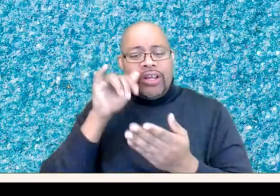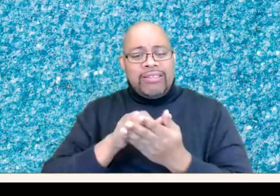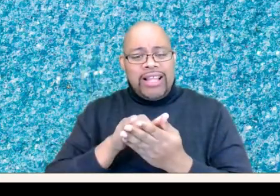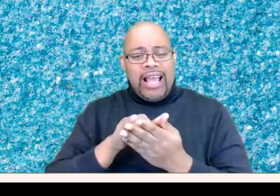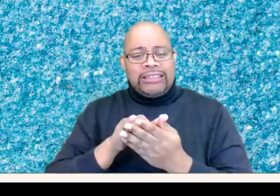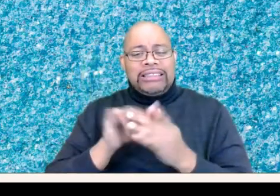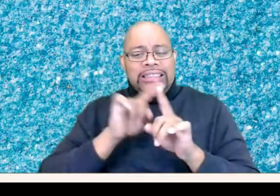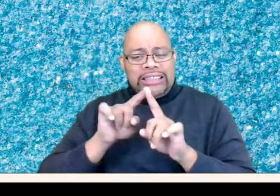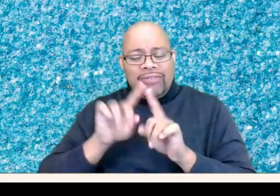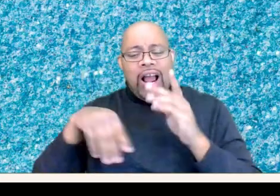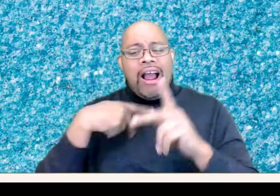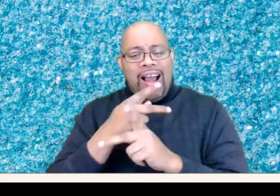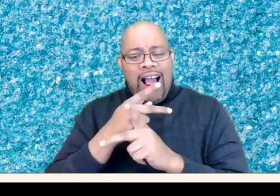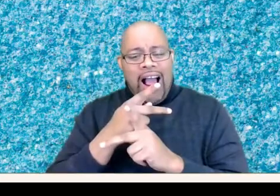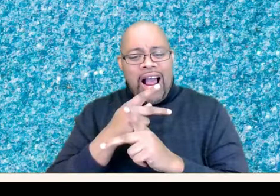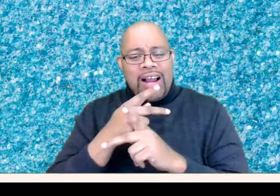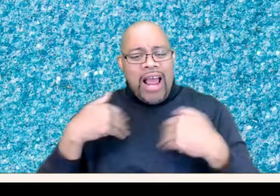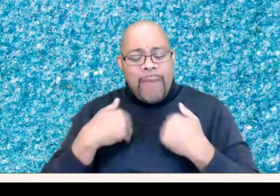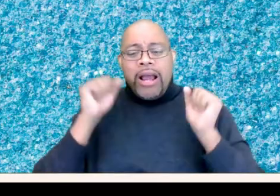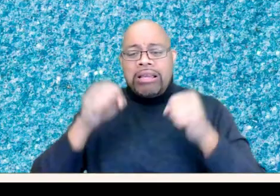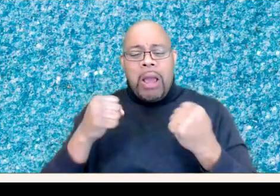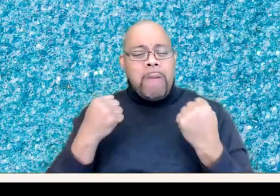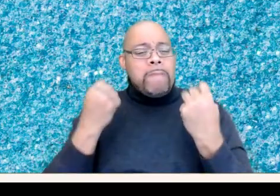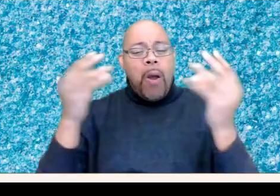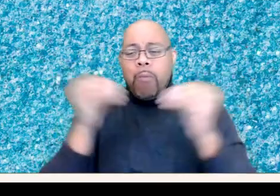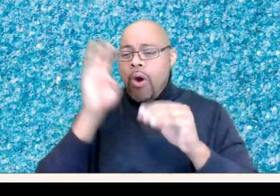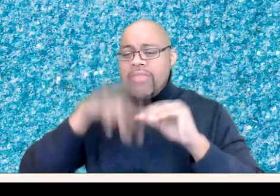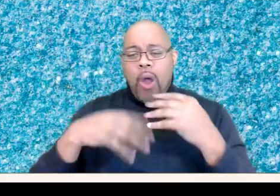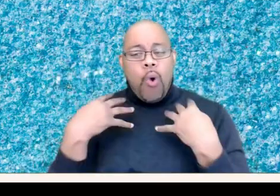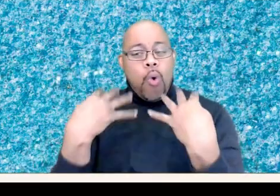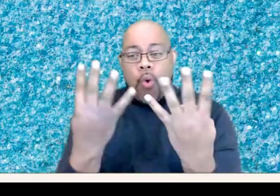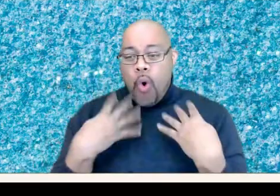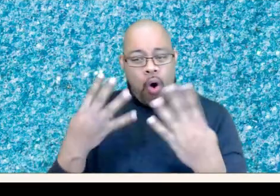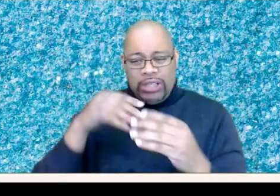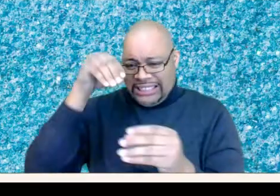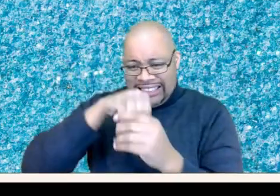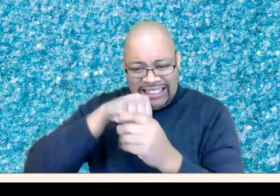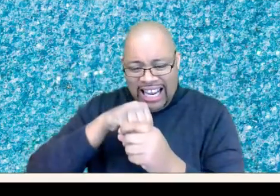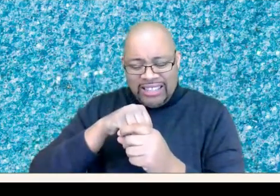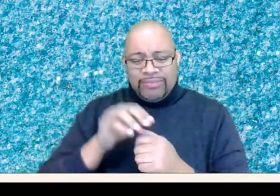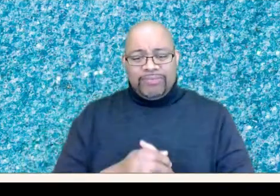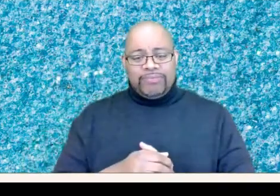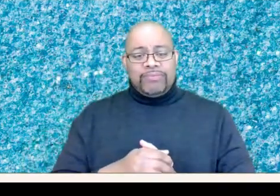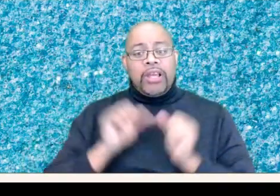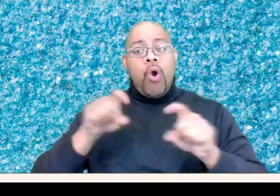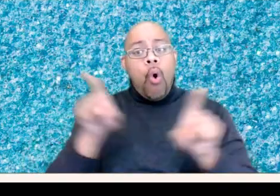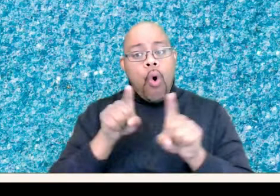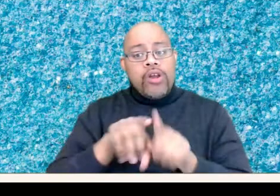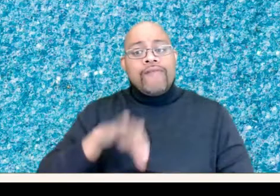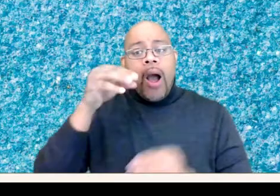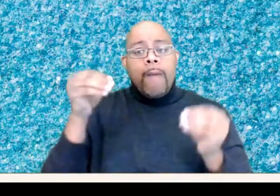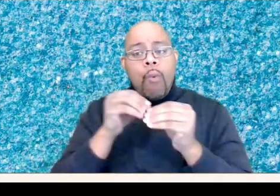prokaryotic organisms, and they can outnumber the coral host cell 1,000,000 to 1. But then we can also find